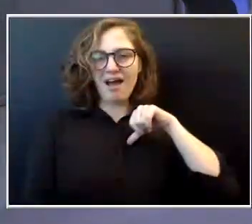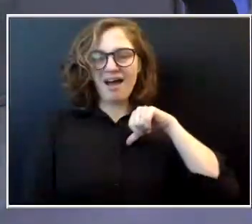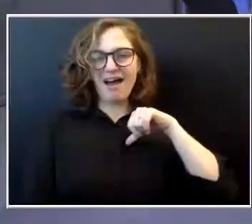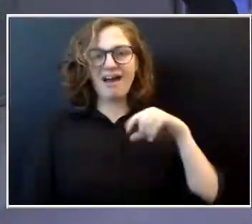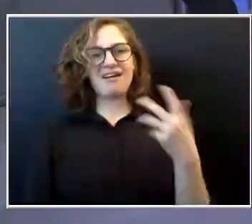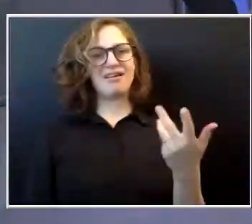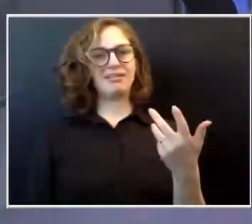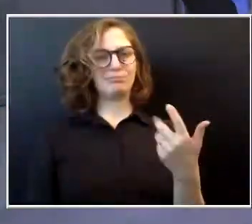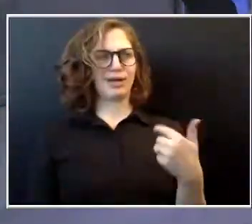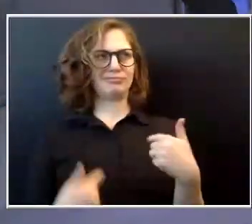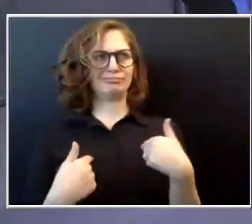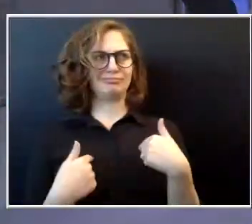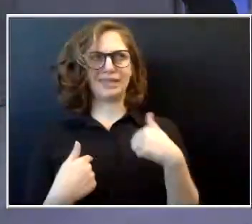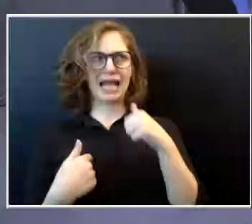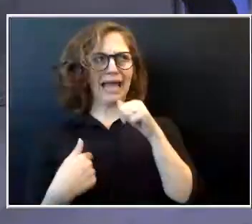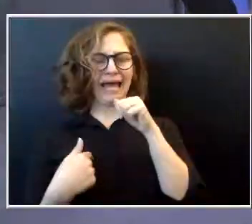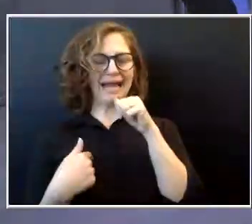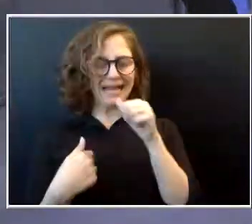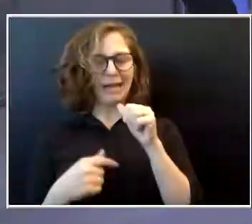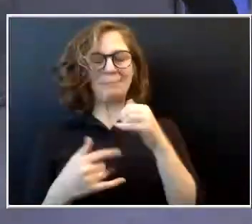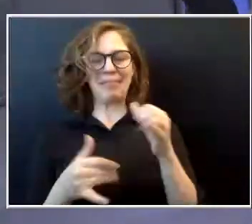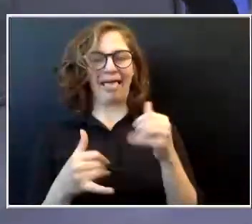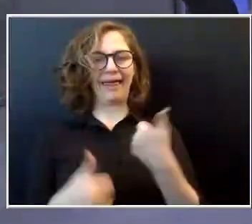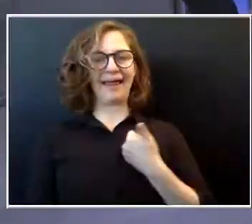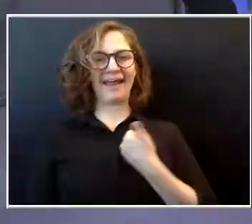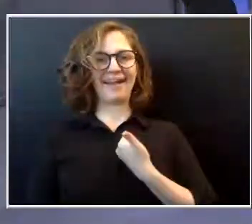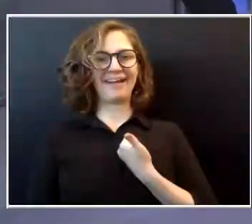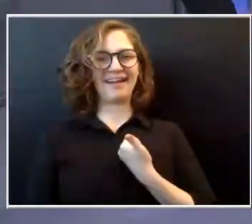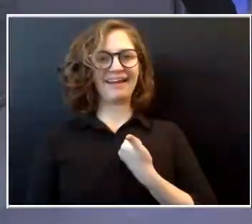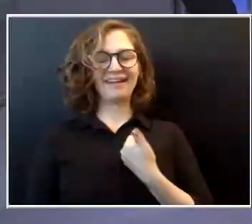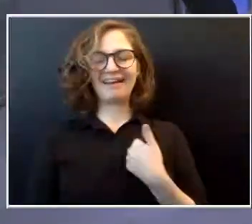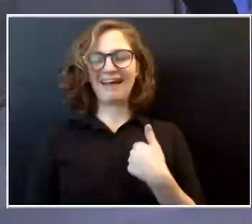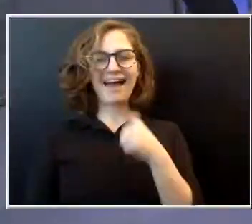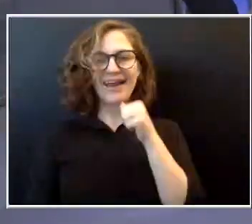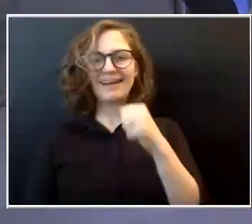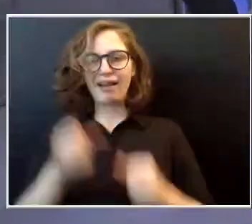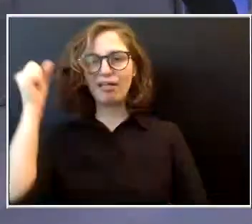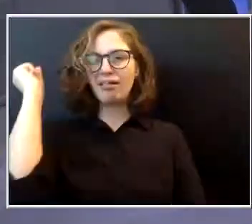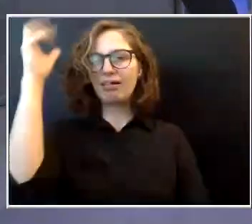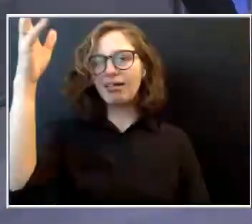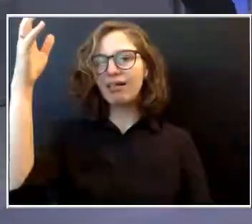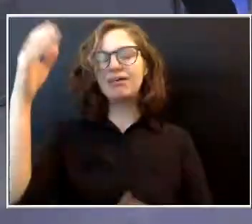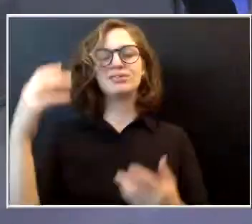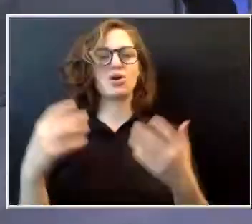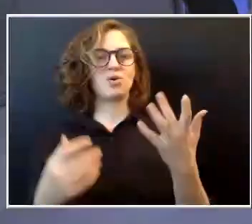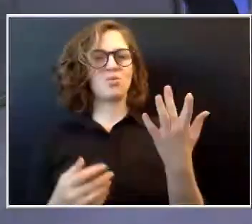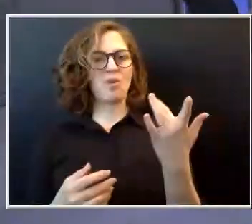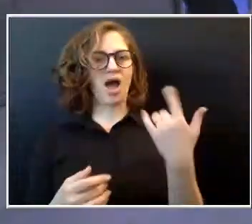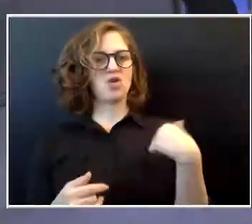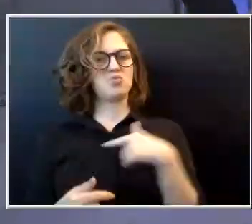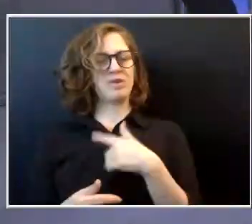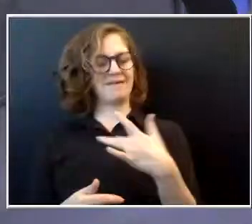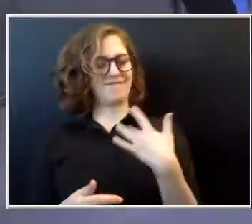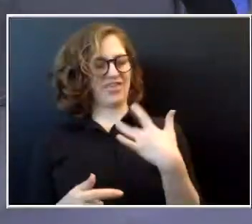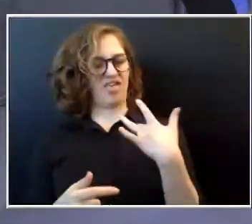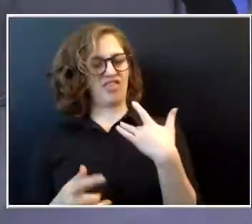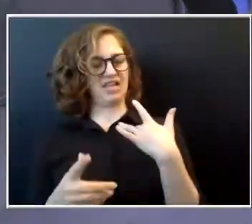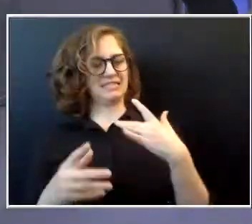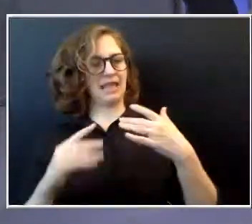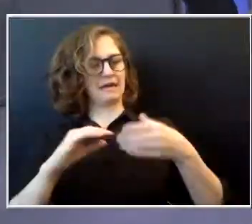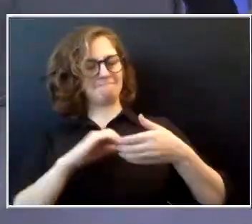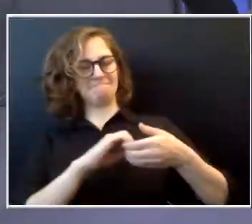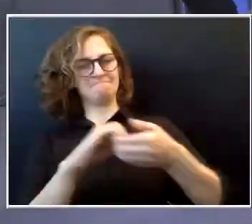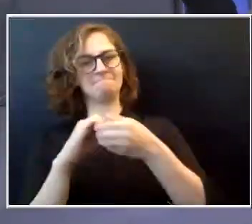any tackles or throw any footballs. Yeah. Why do we feel this collective euphoria as a